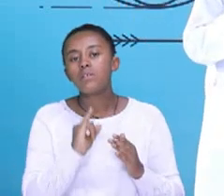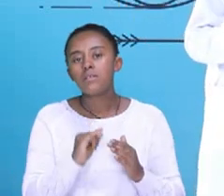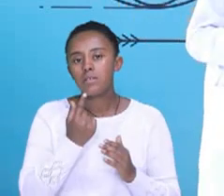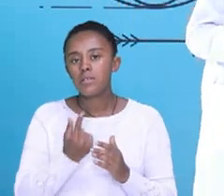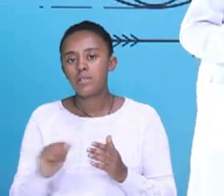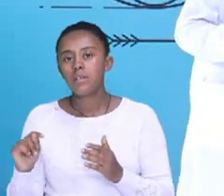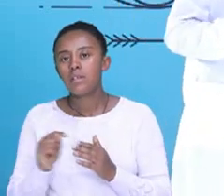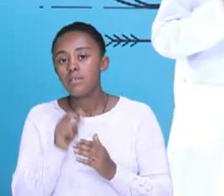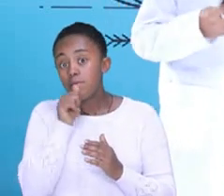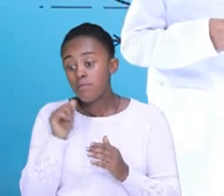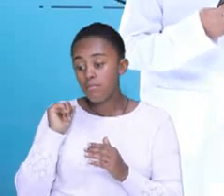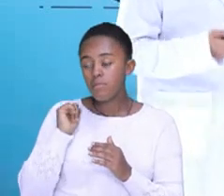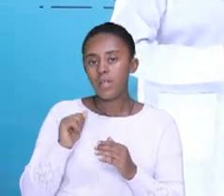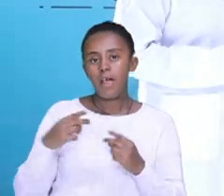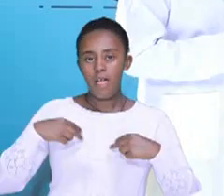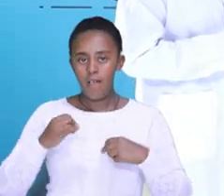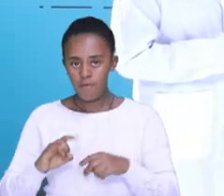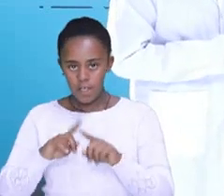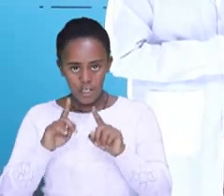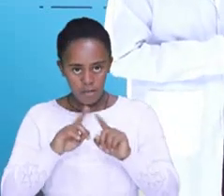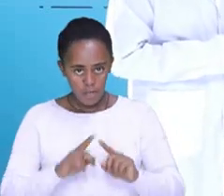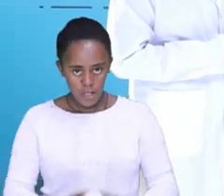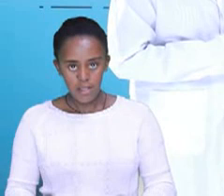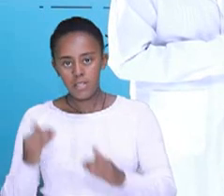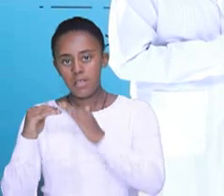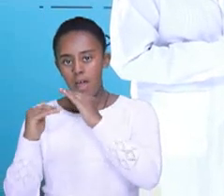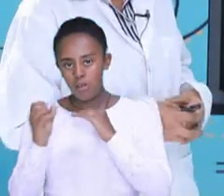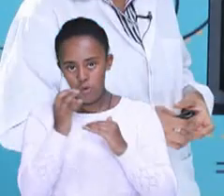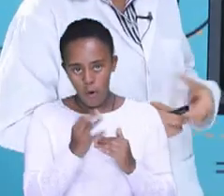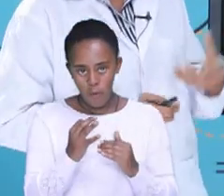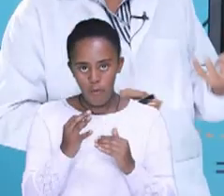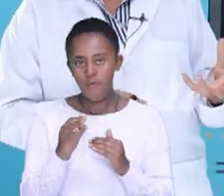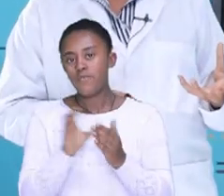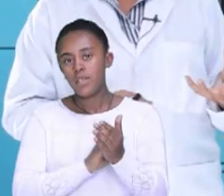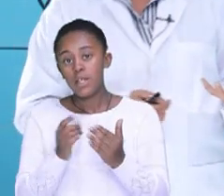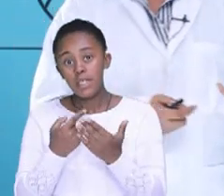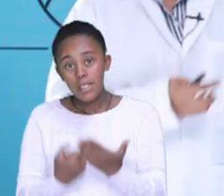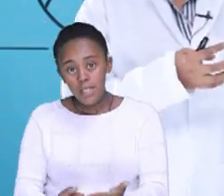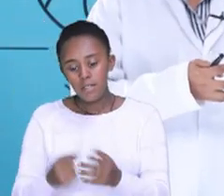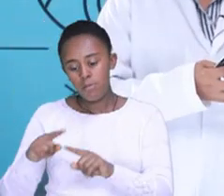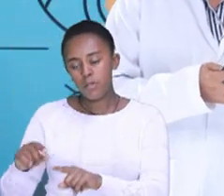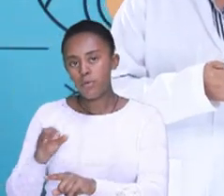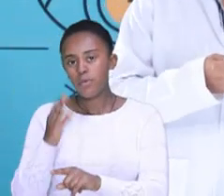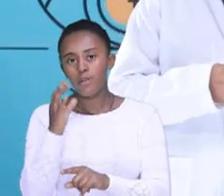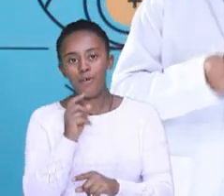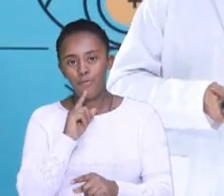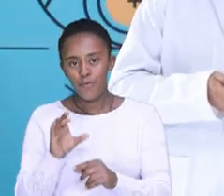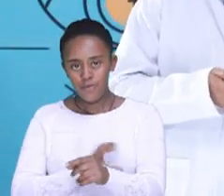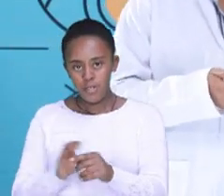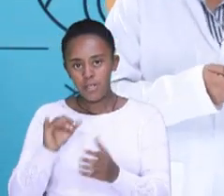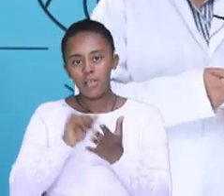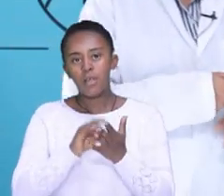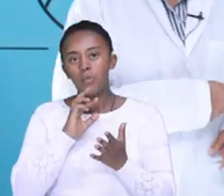the secret behind having a different size of cells? This depends on the type of cells that